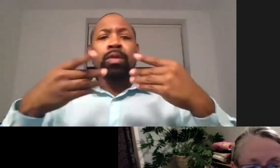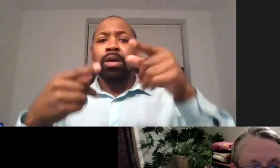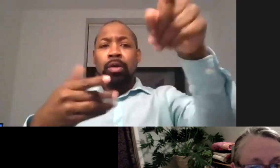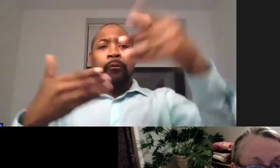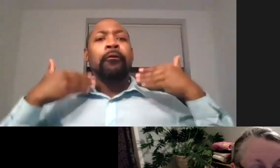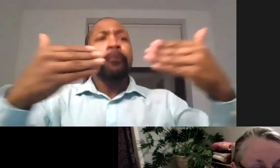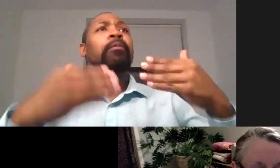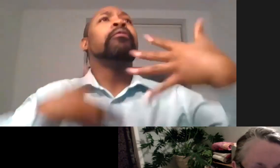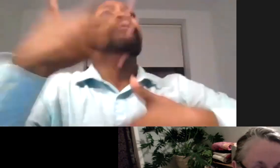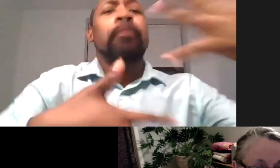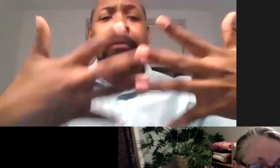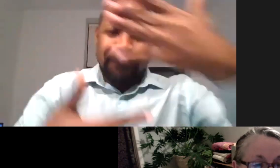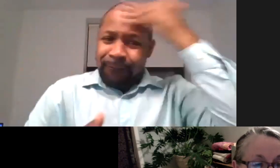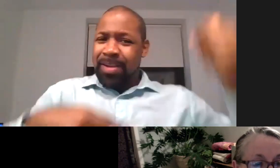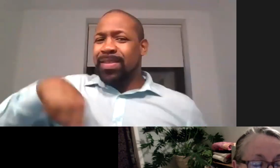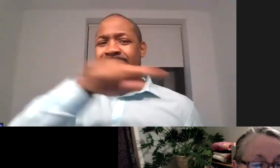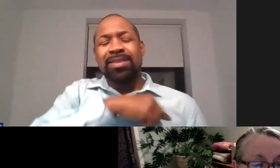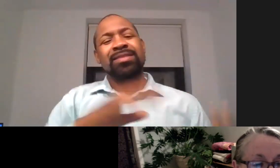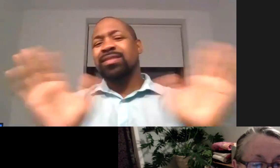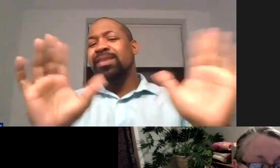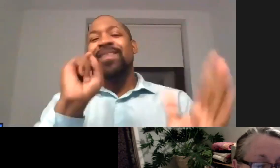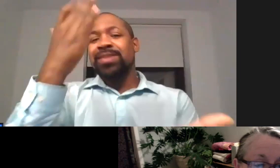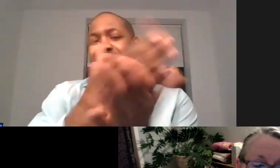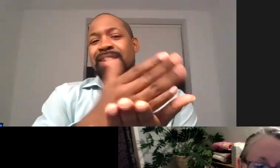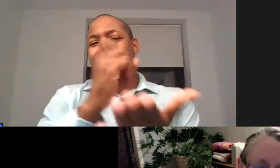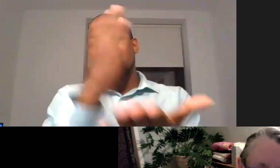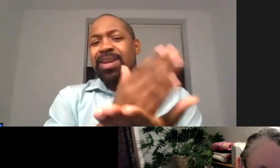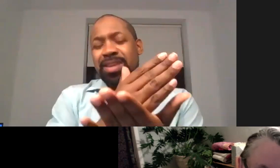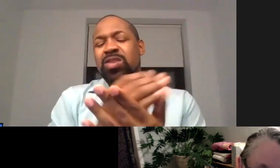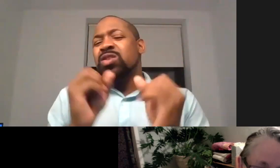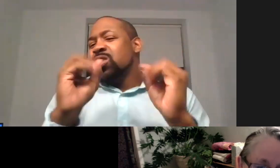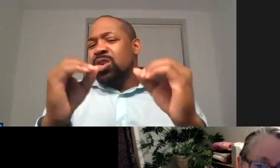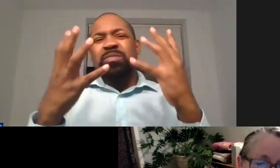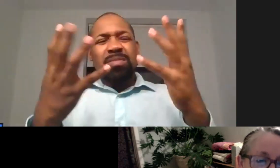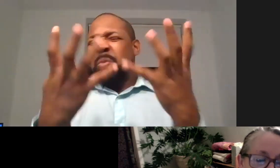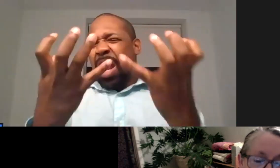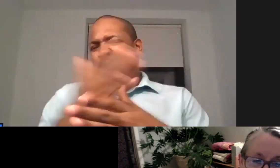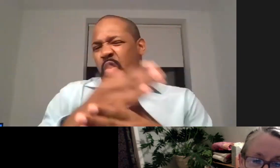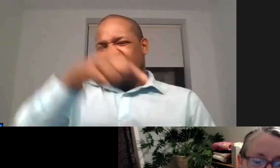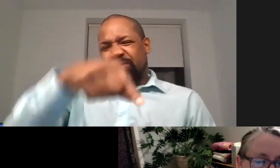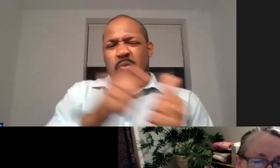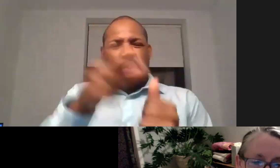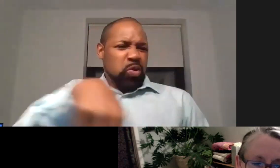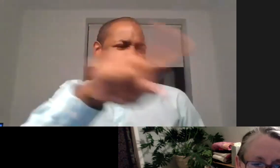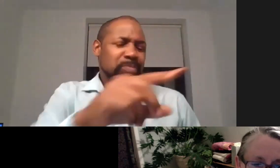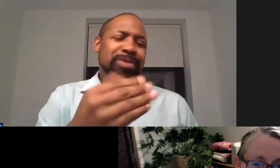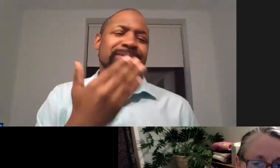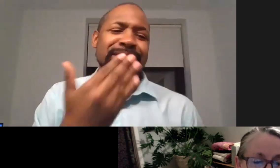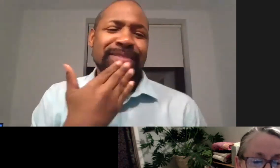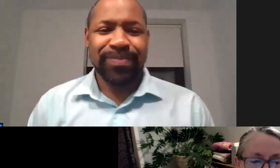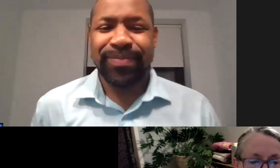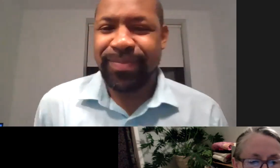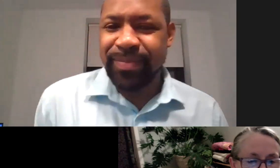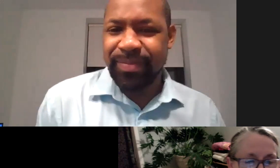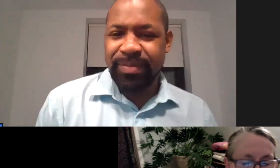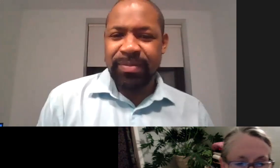are being ignored, and others keep forgetting about us, and they're going ahead without us, and that needs to stop. So